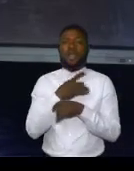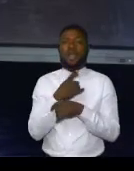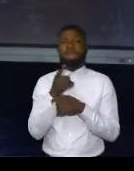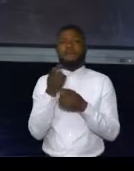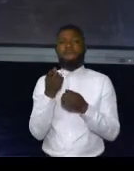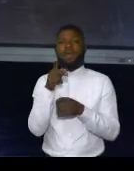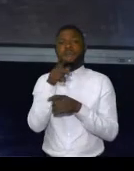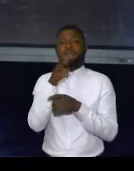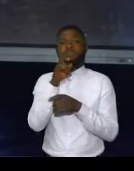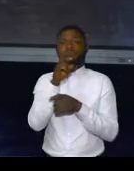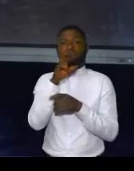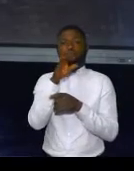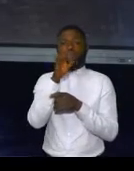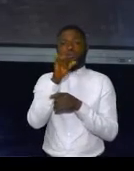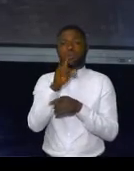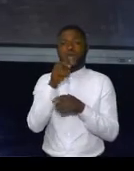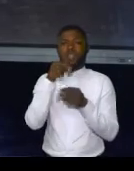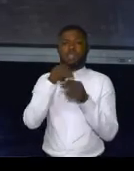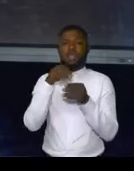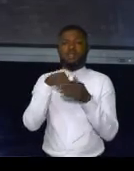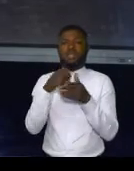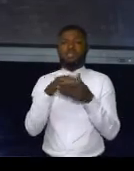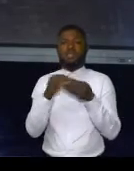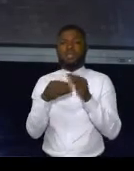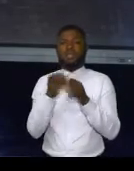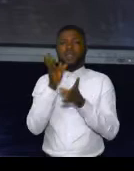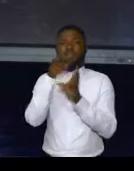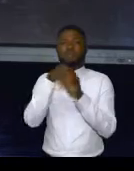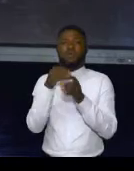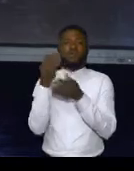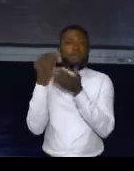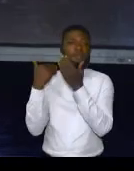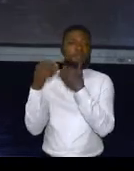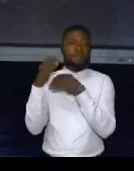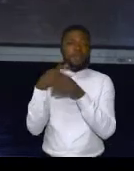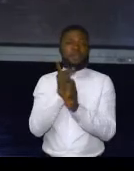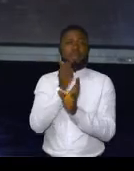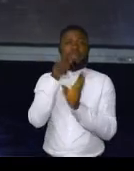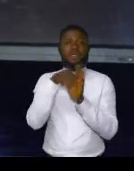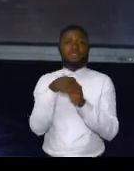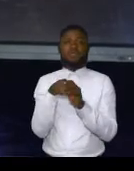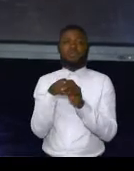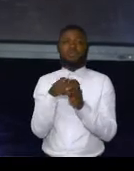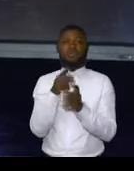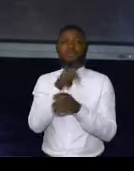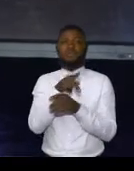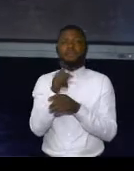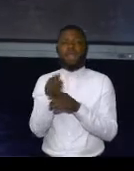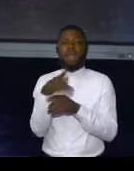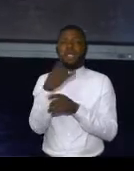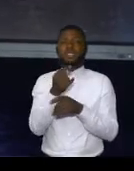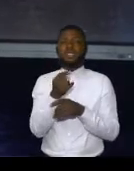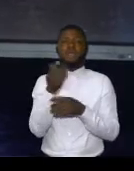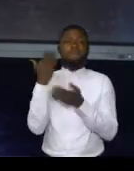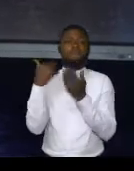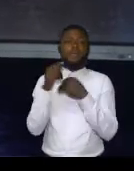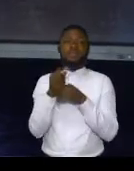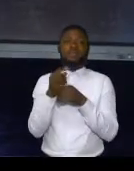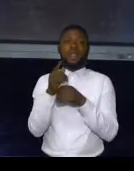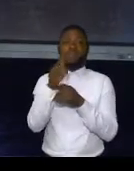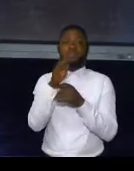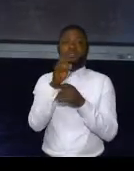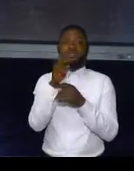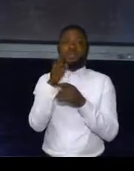they, and plural nouns in sentences involving past participle. The past tense